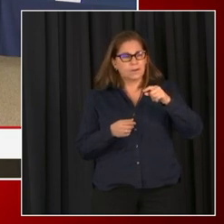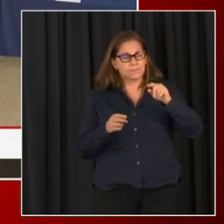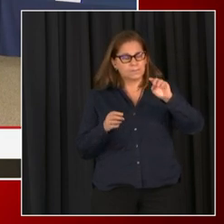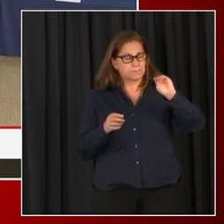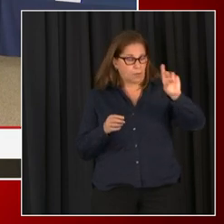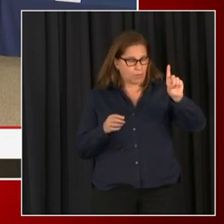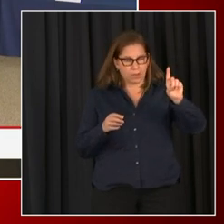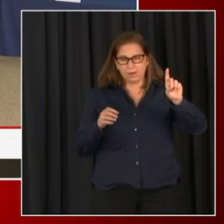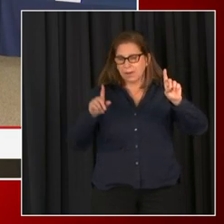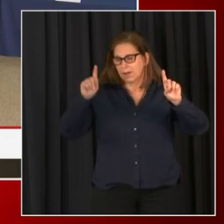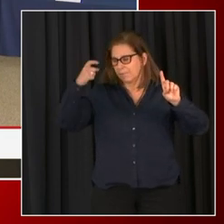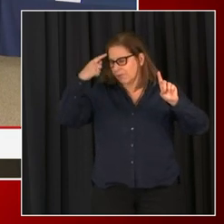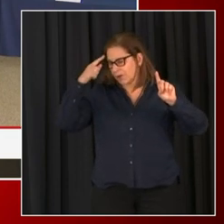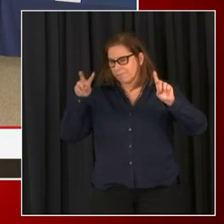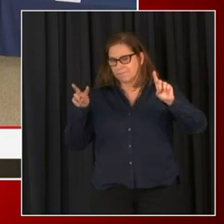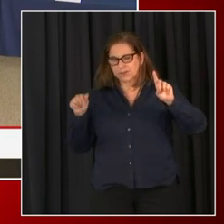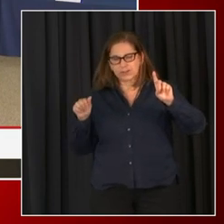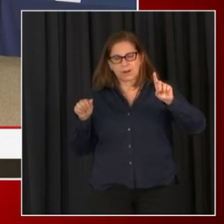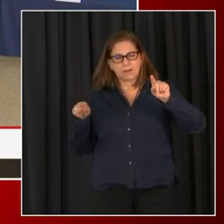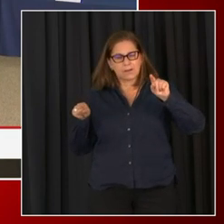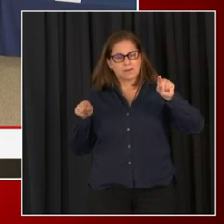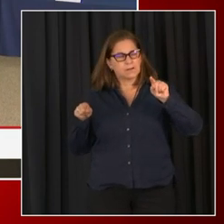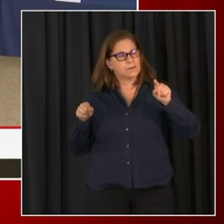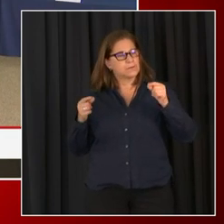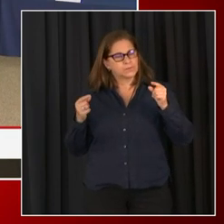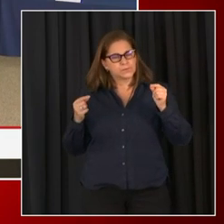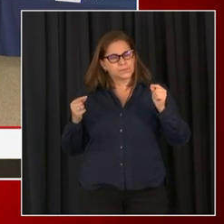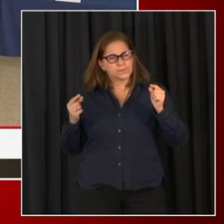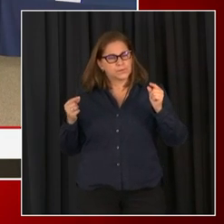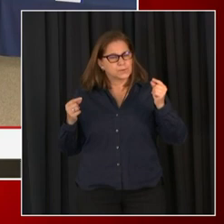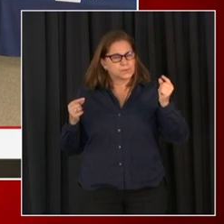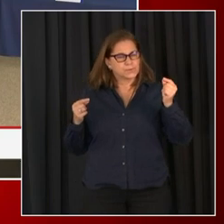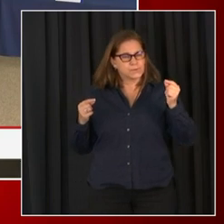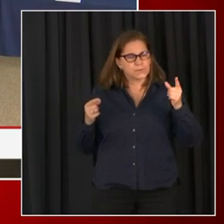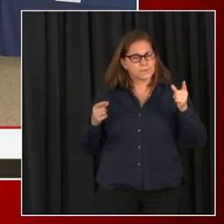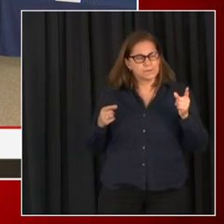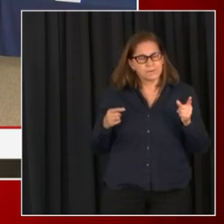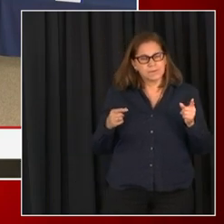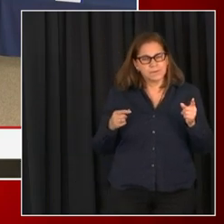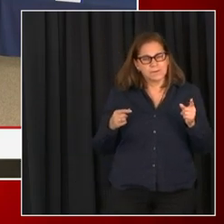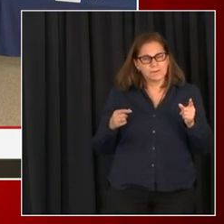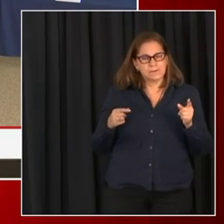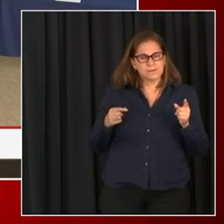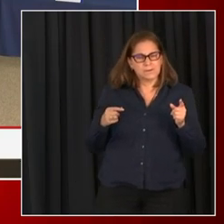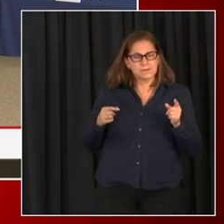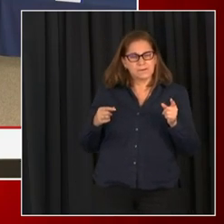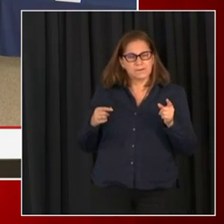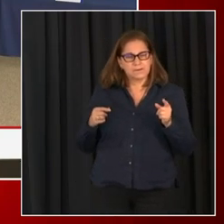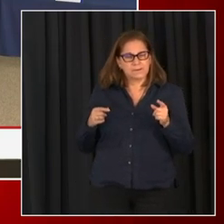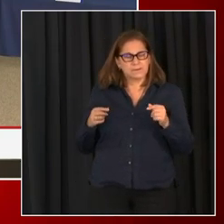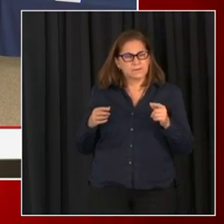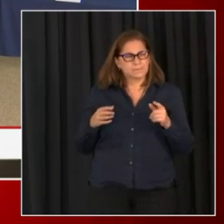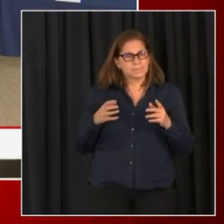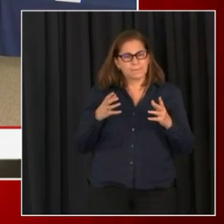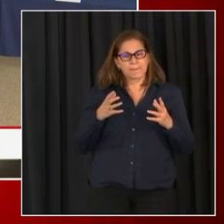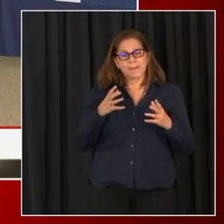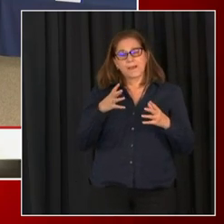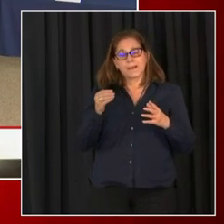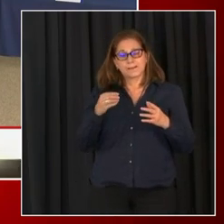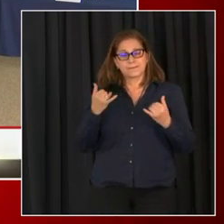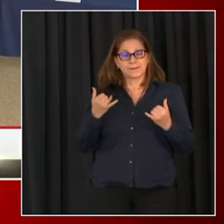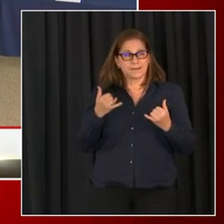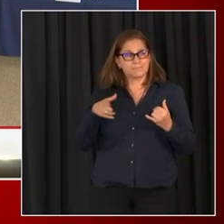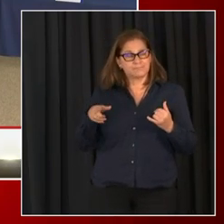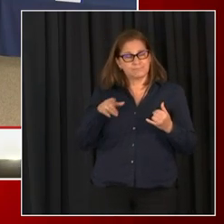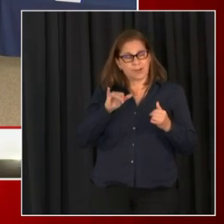target of this domestic terrorist plot. I'm just wondering, were you notified by the FBI or anybody